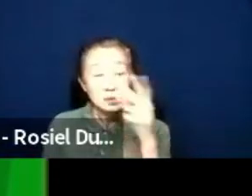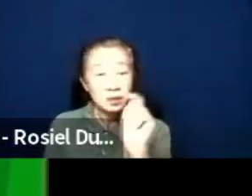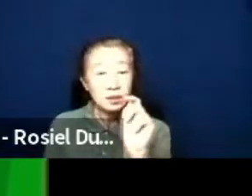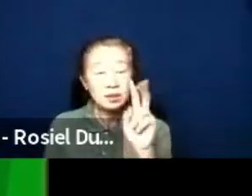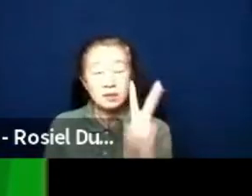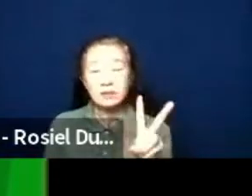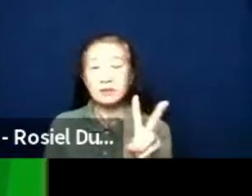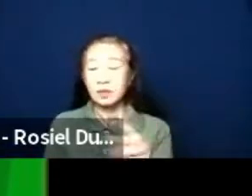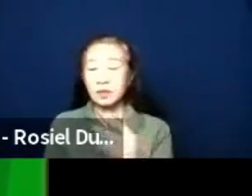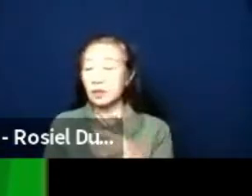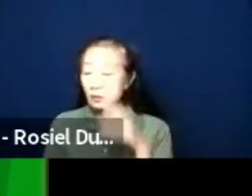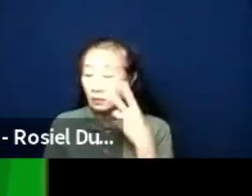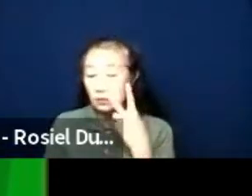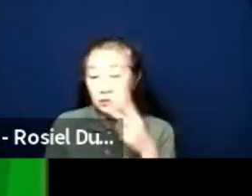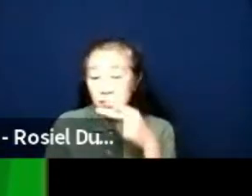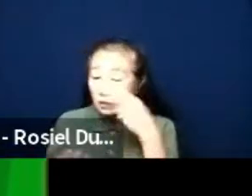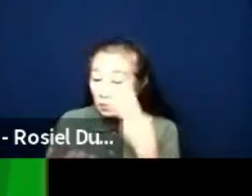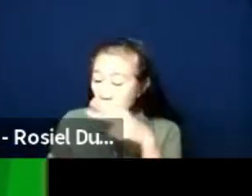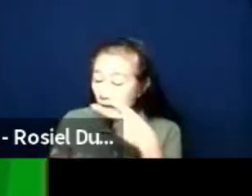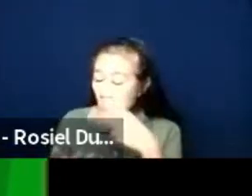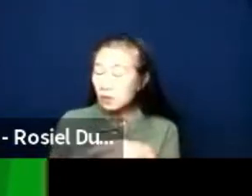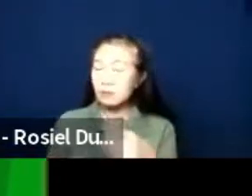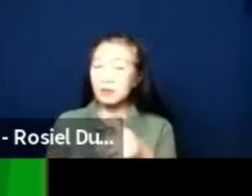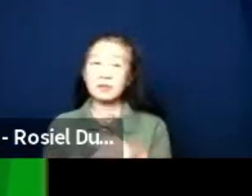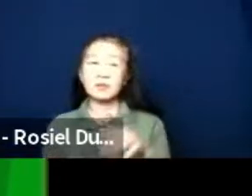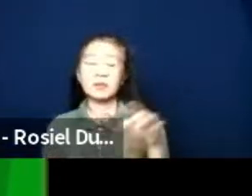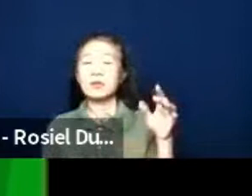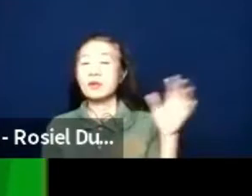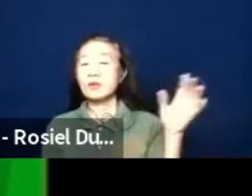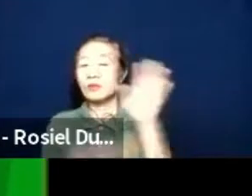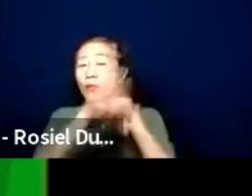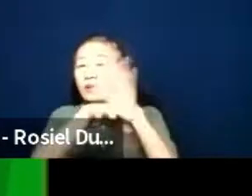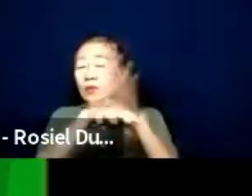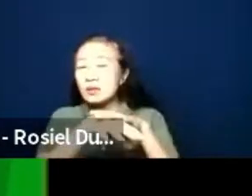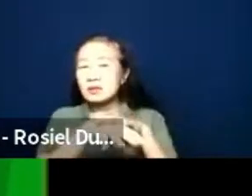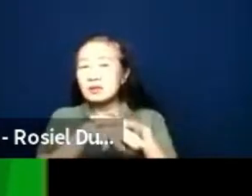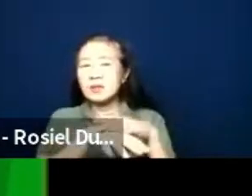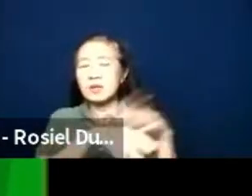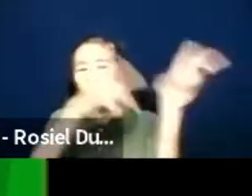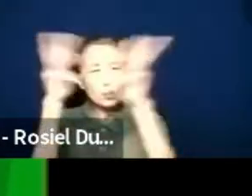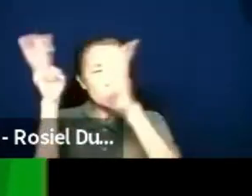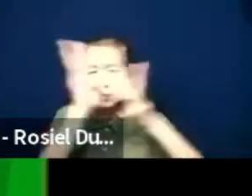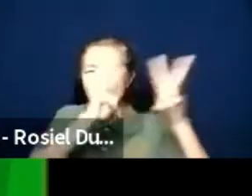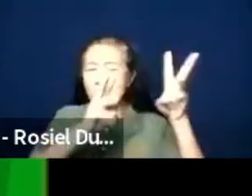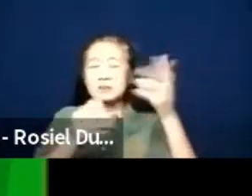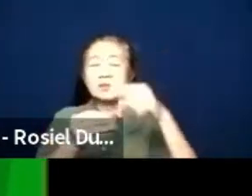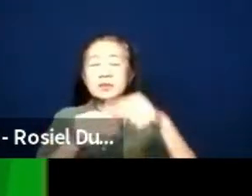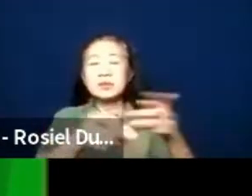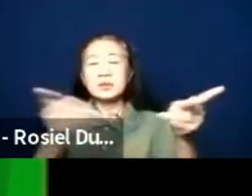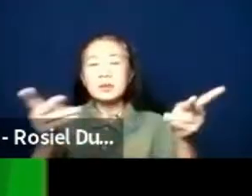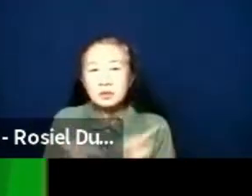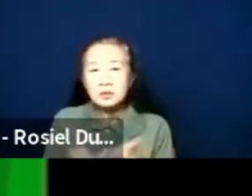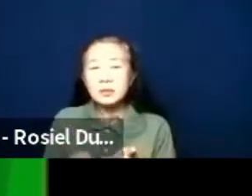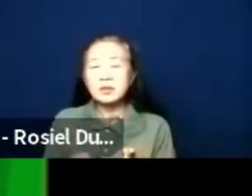mobile alerts from NDRRMC and warnings about severe weather in your area. Download an